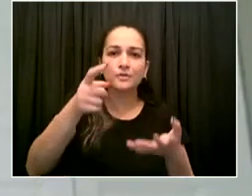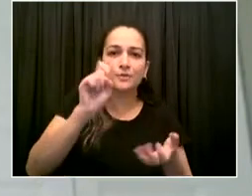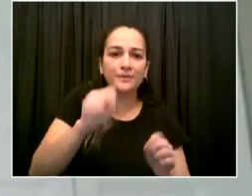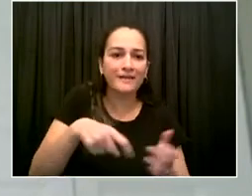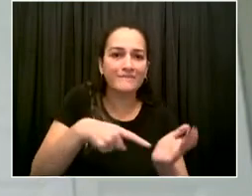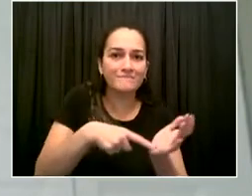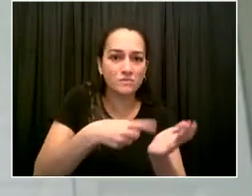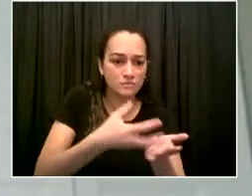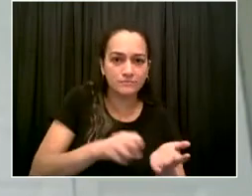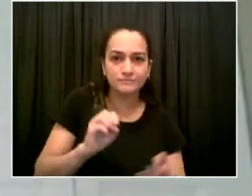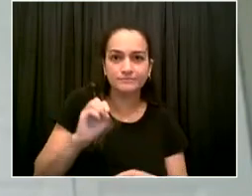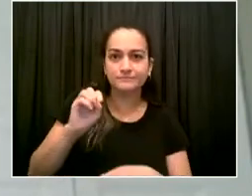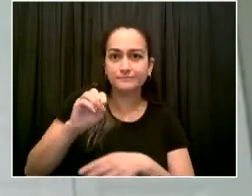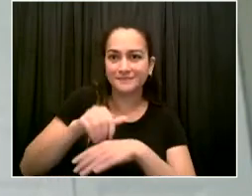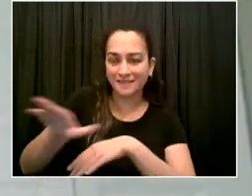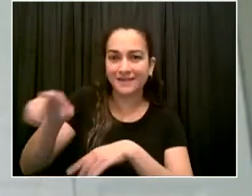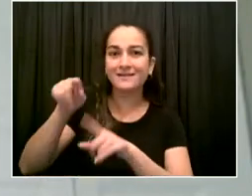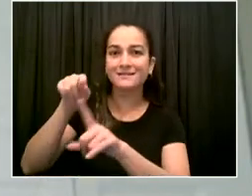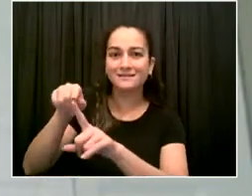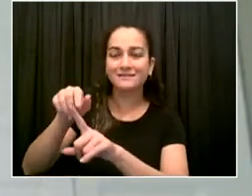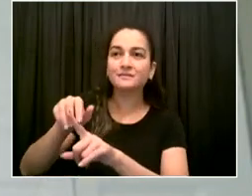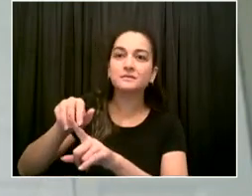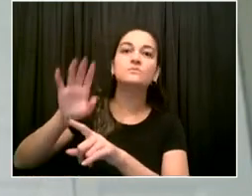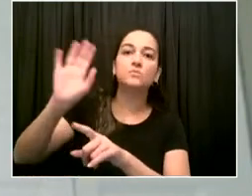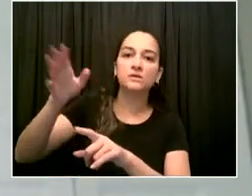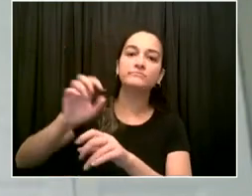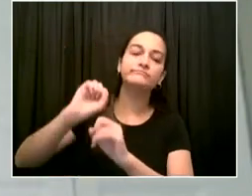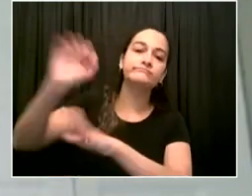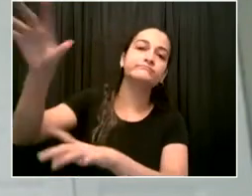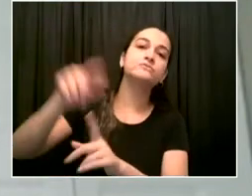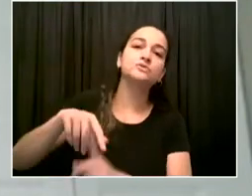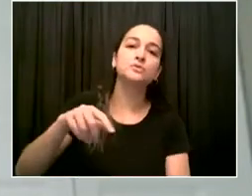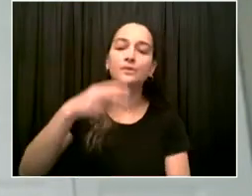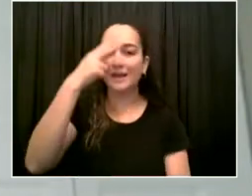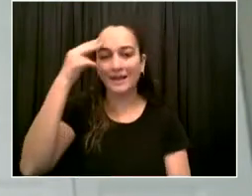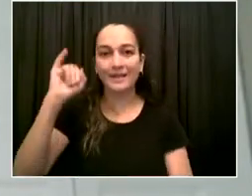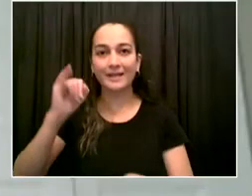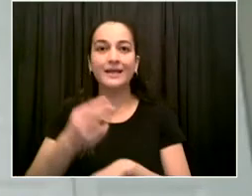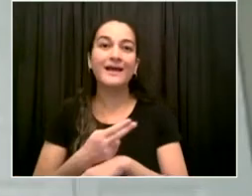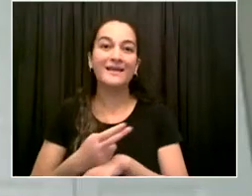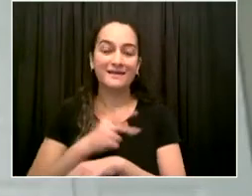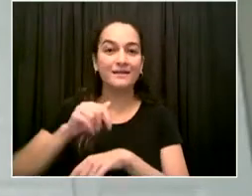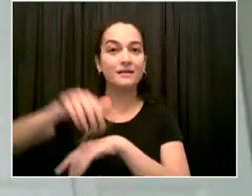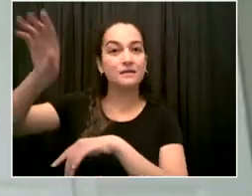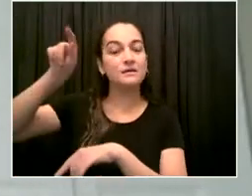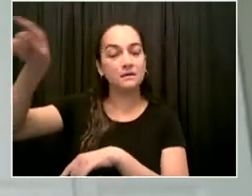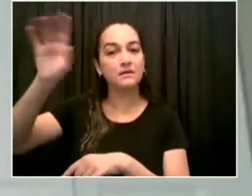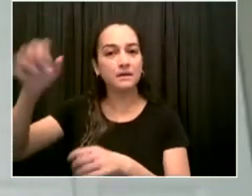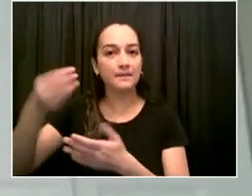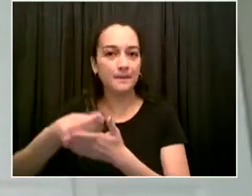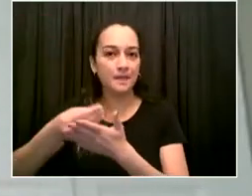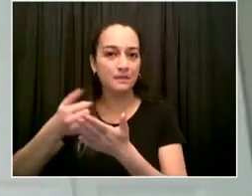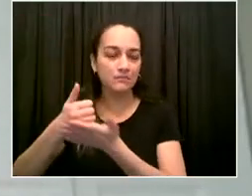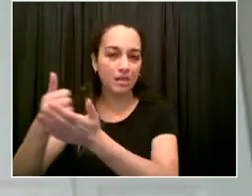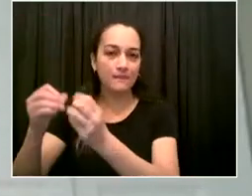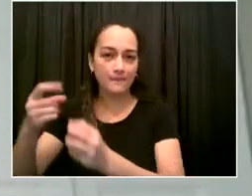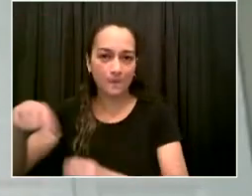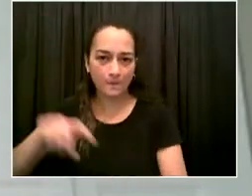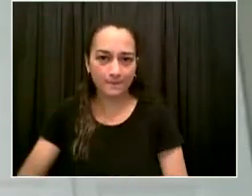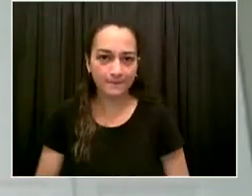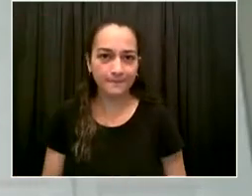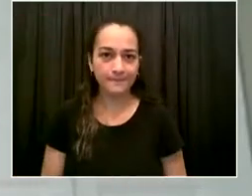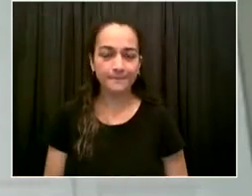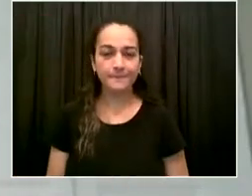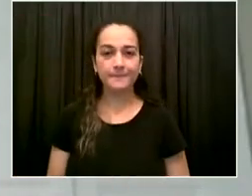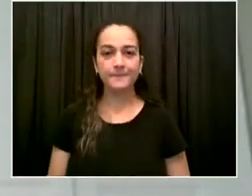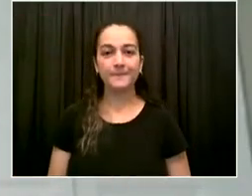directly to the fund to go to the communities, to the organizations that are doing the work. We did see some organizations